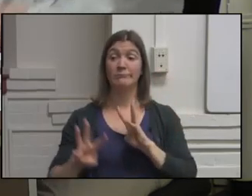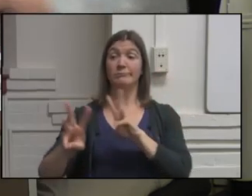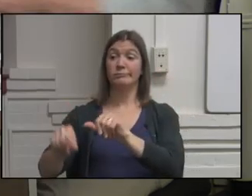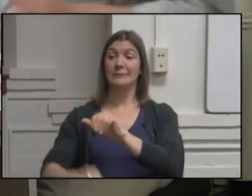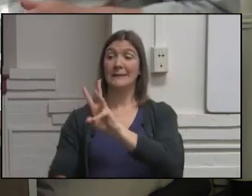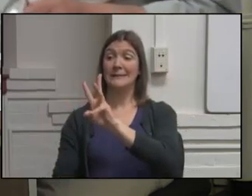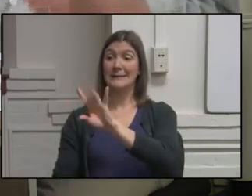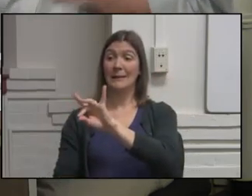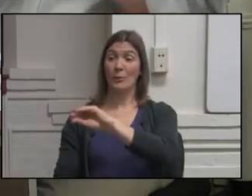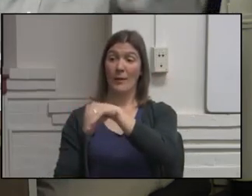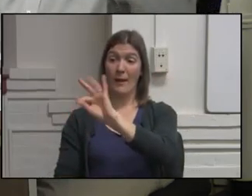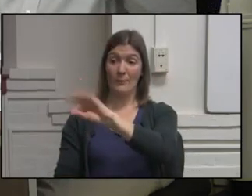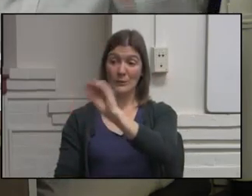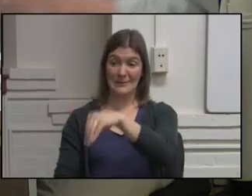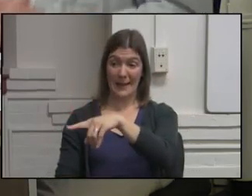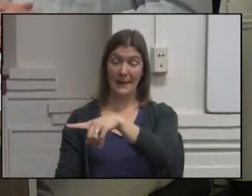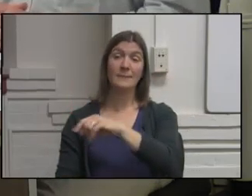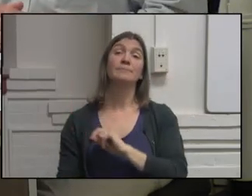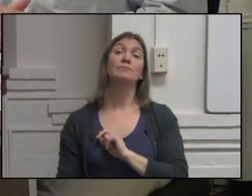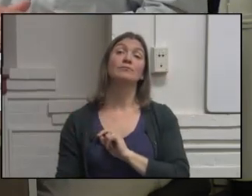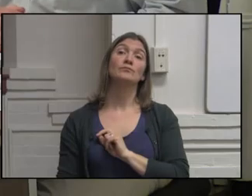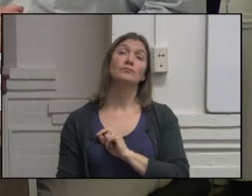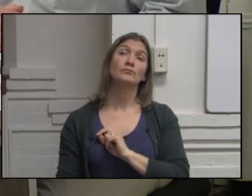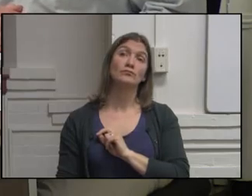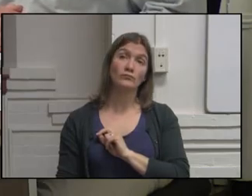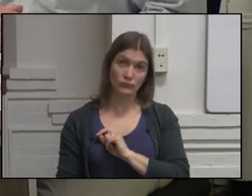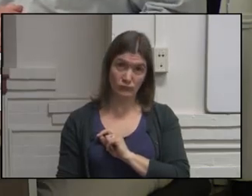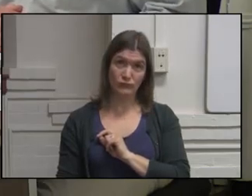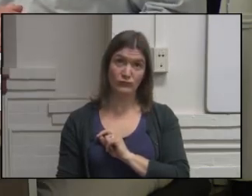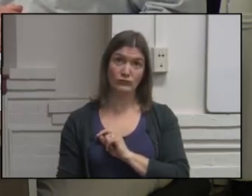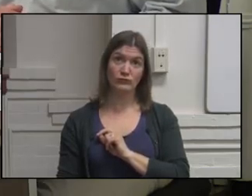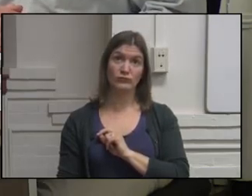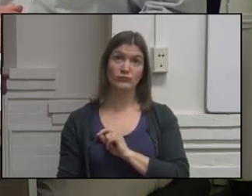expenditures at 68.9%, and